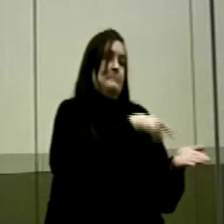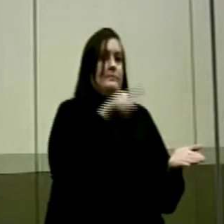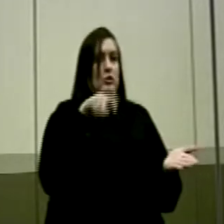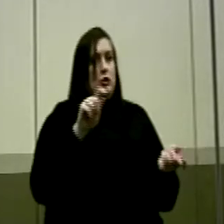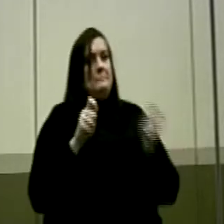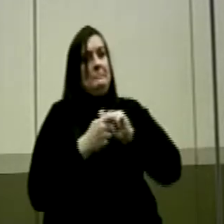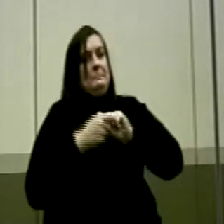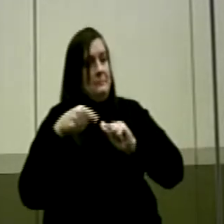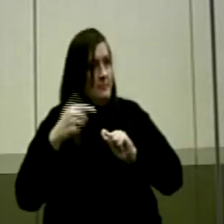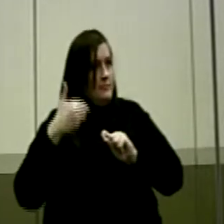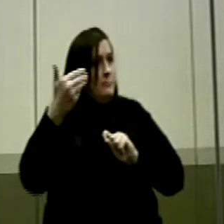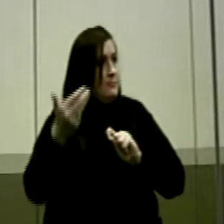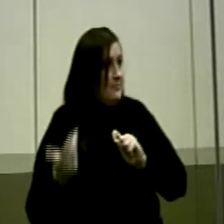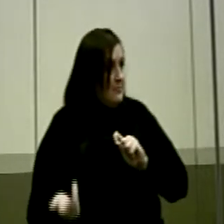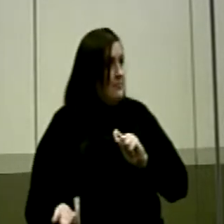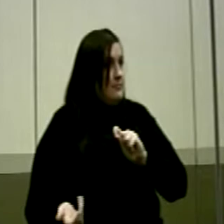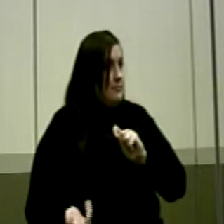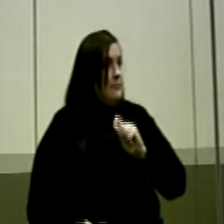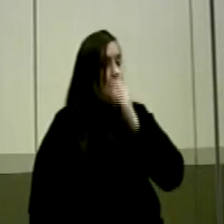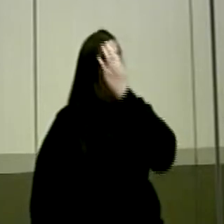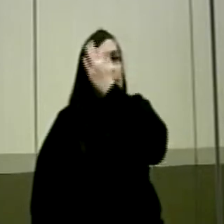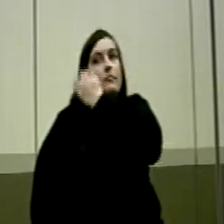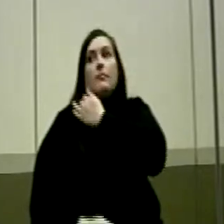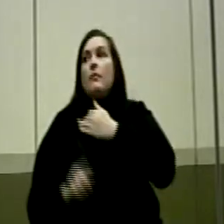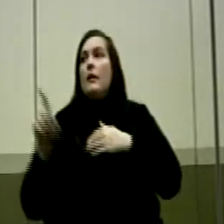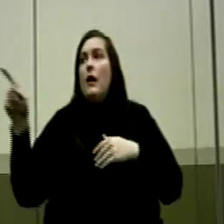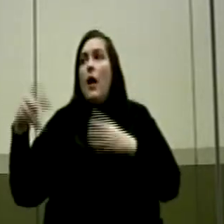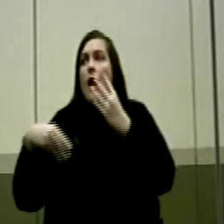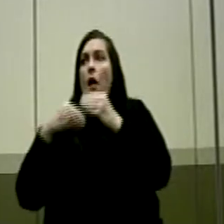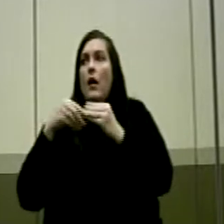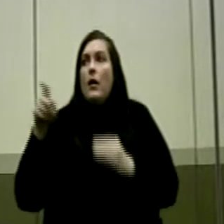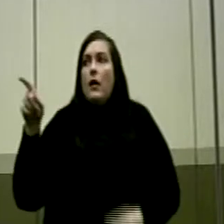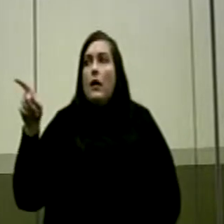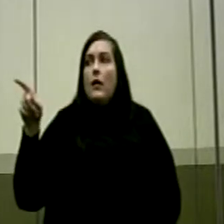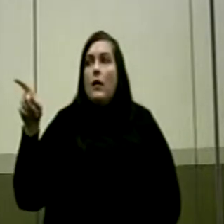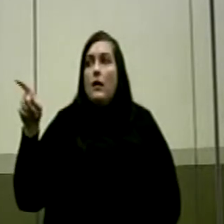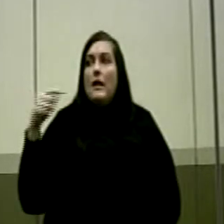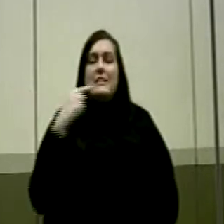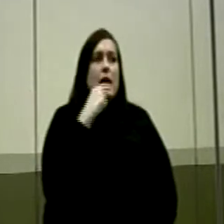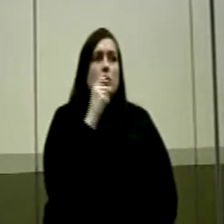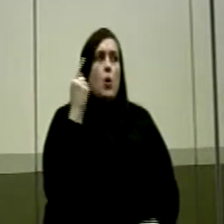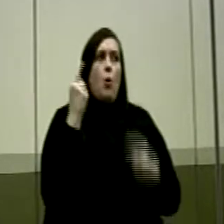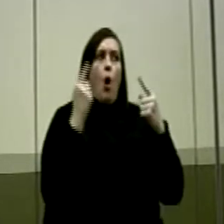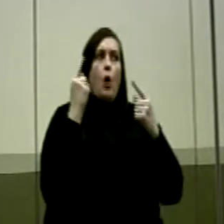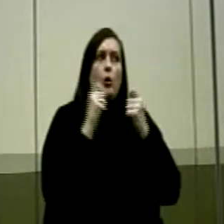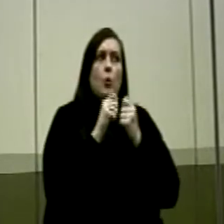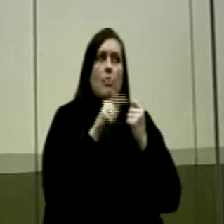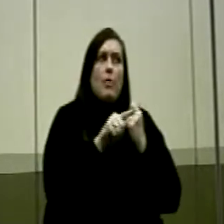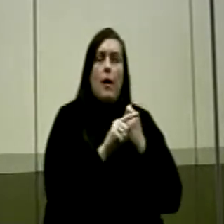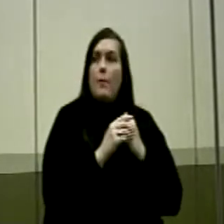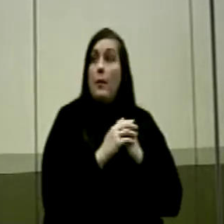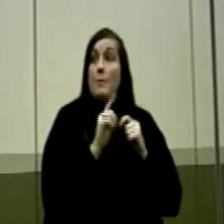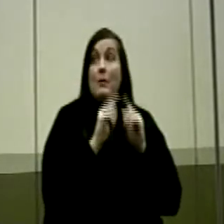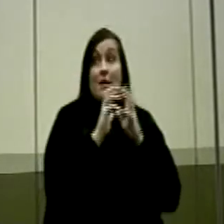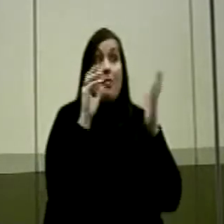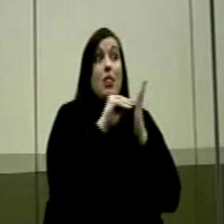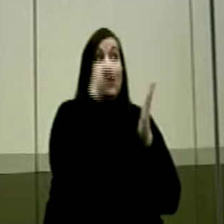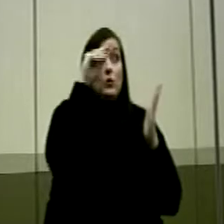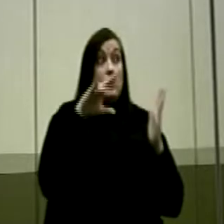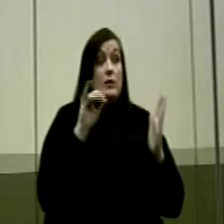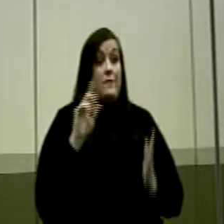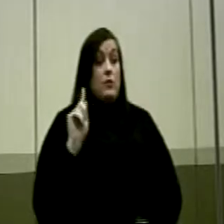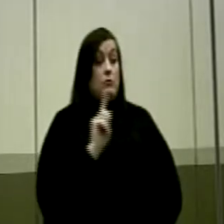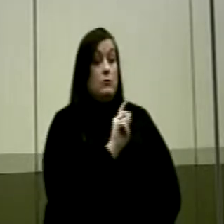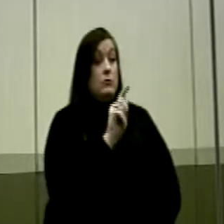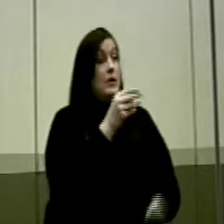But yeah, that's good. Were you going to say any? I was just going to say that even though it says not to argue with them, I have a lot of students who, if you walked around and